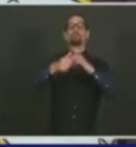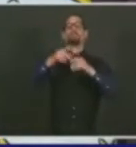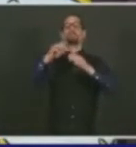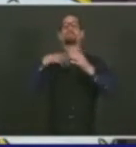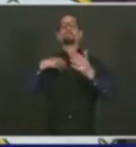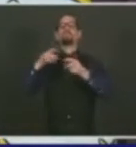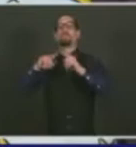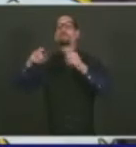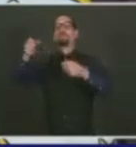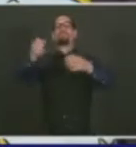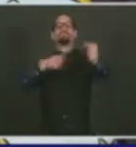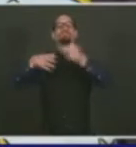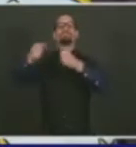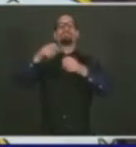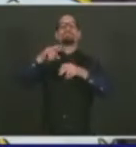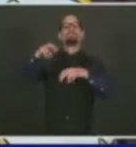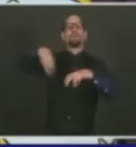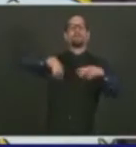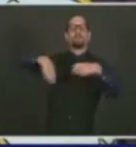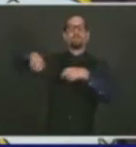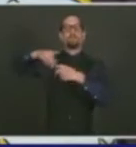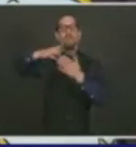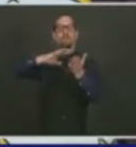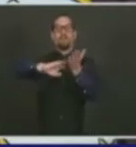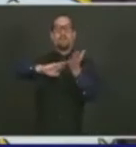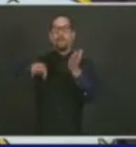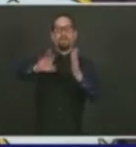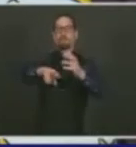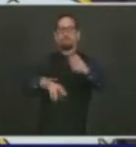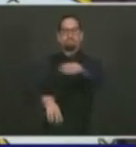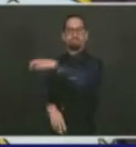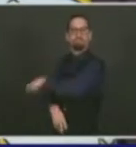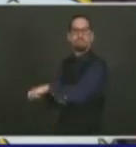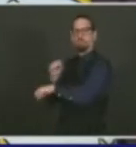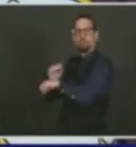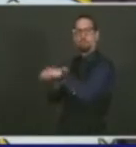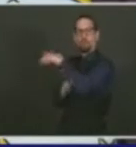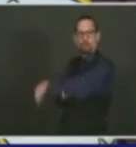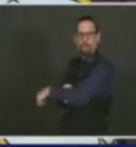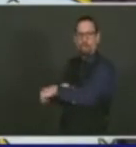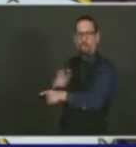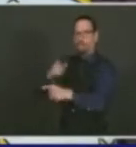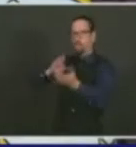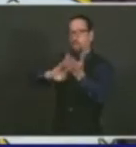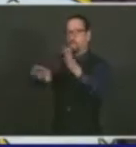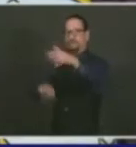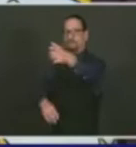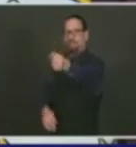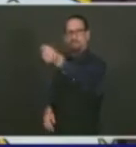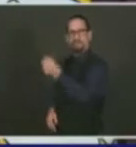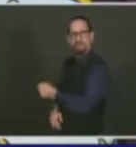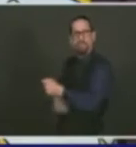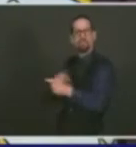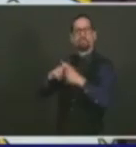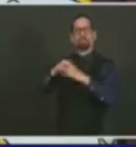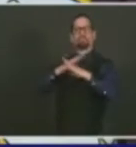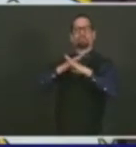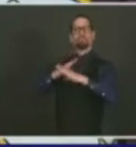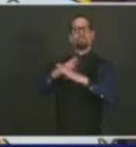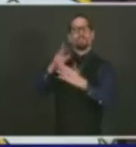our ability to respond, it would add to the unemployment rolls. But here's the real point, which